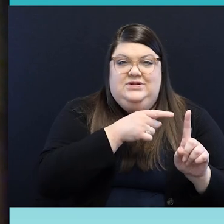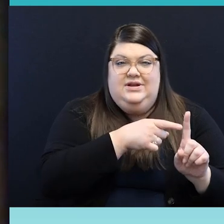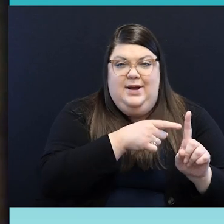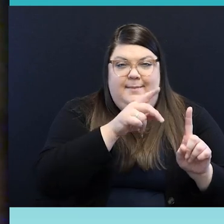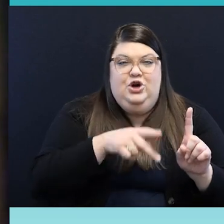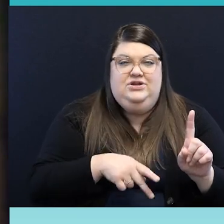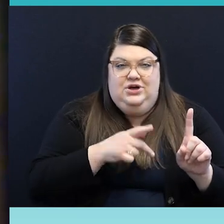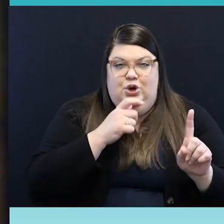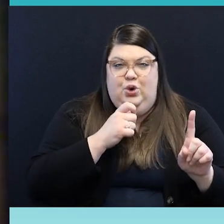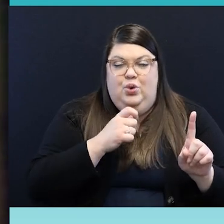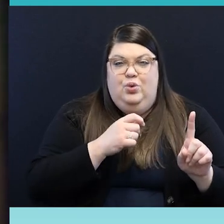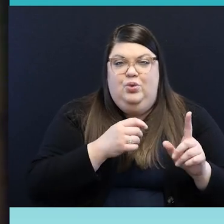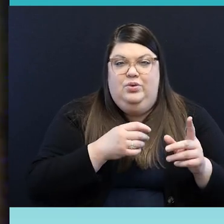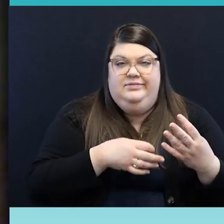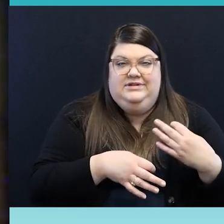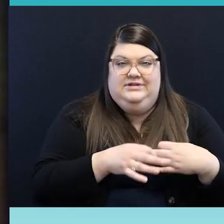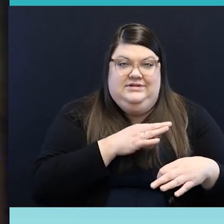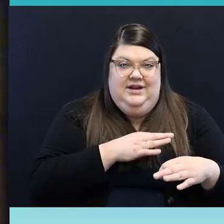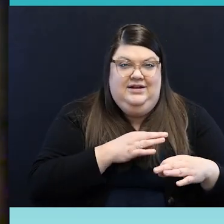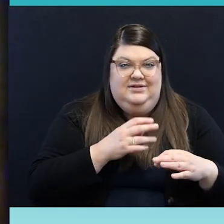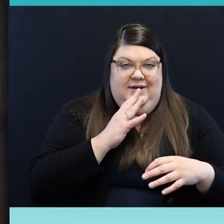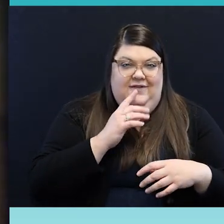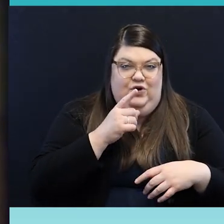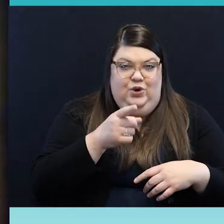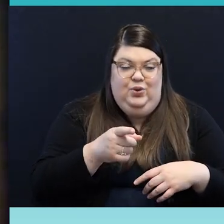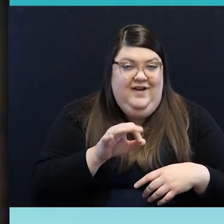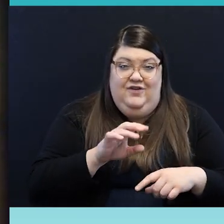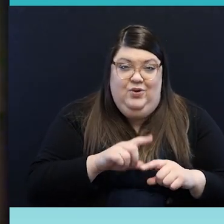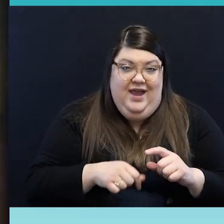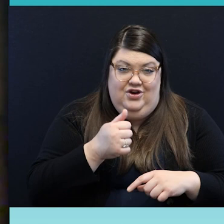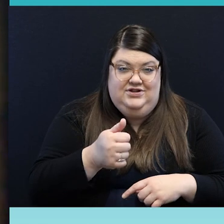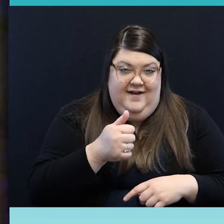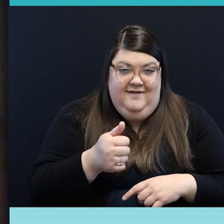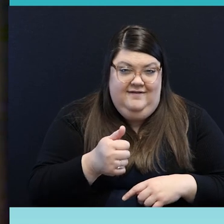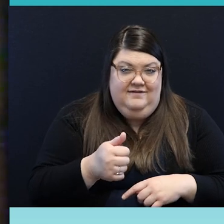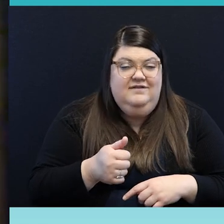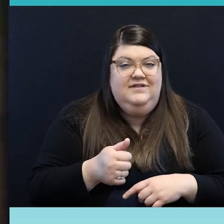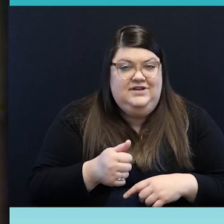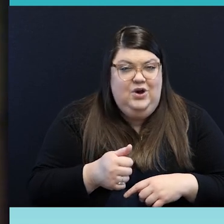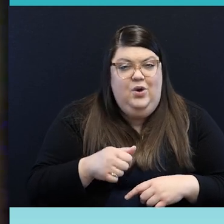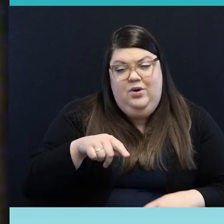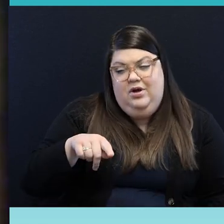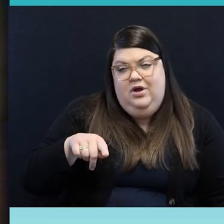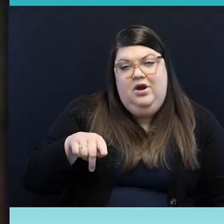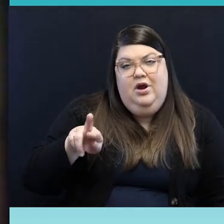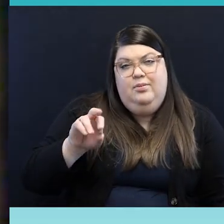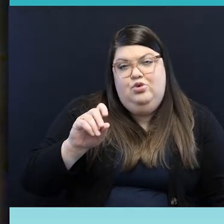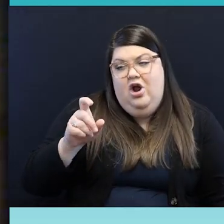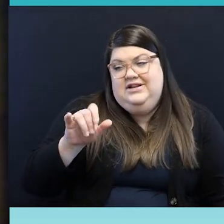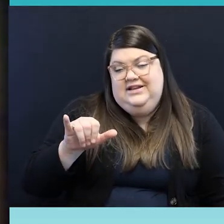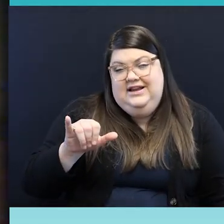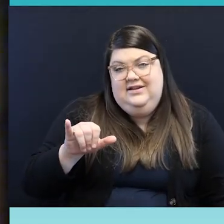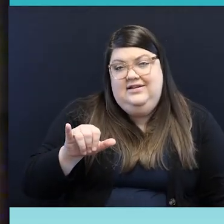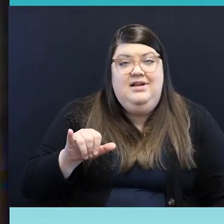will speak for you if you can't speak for yourself. So choose your healthcare proxy and choose a